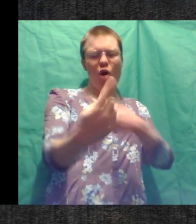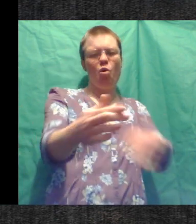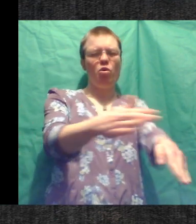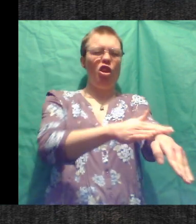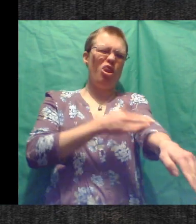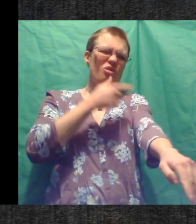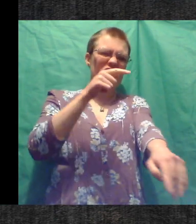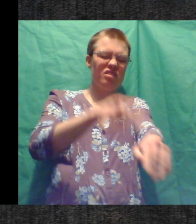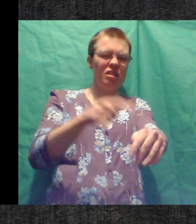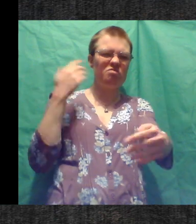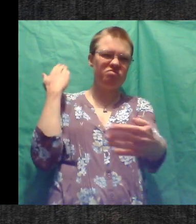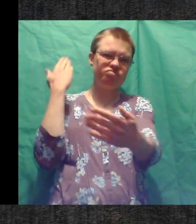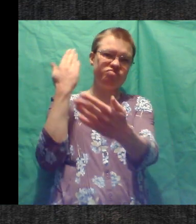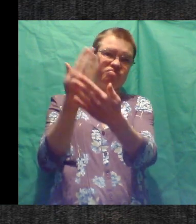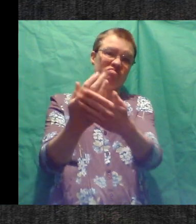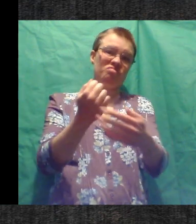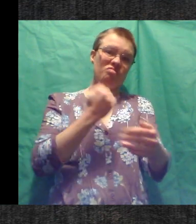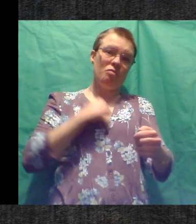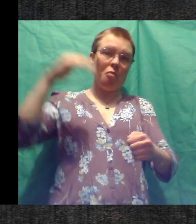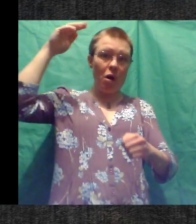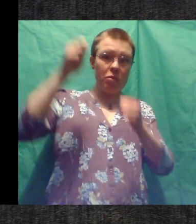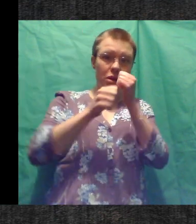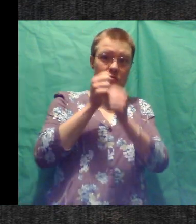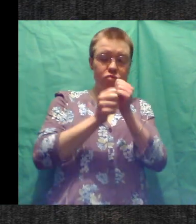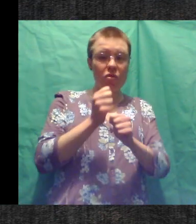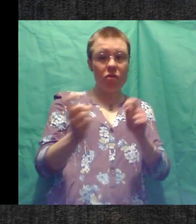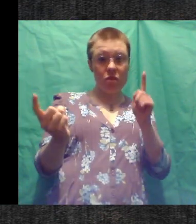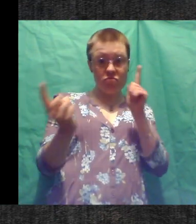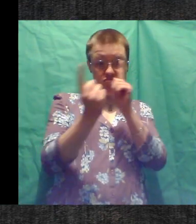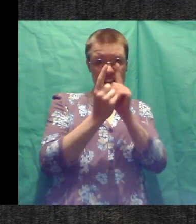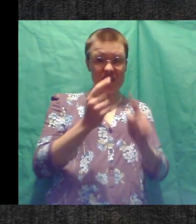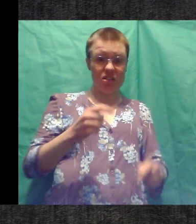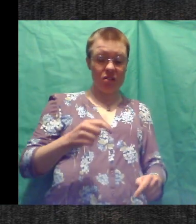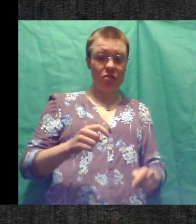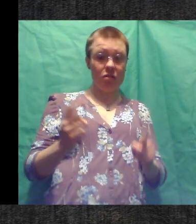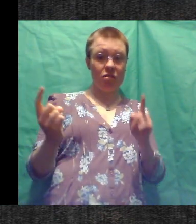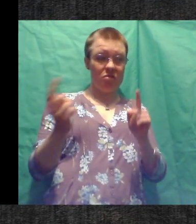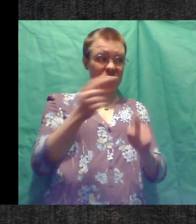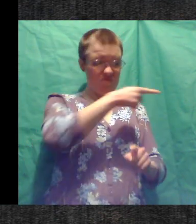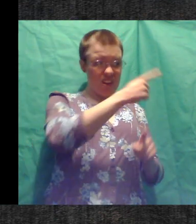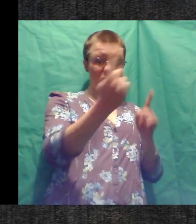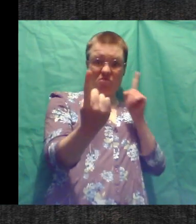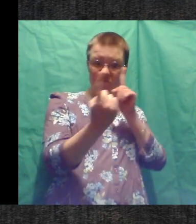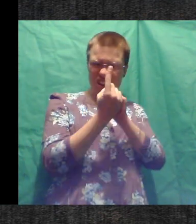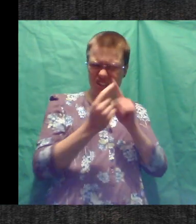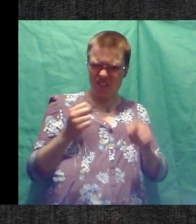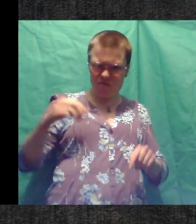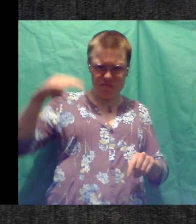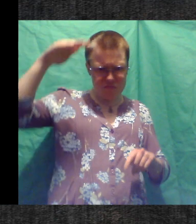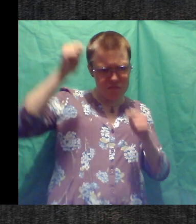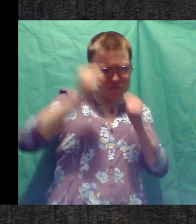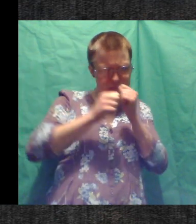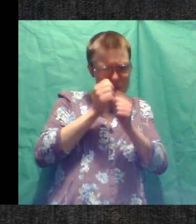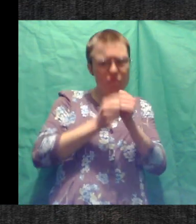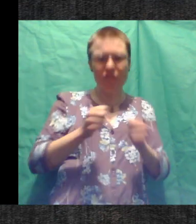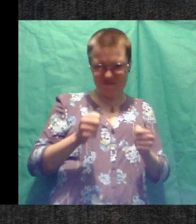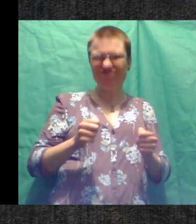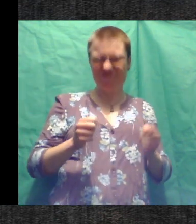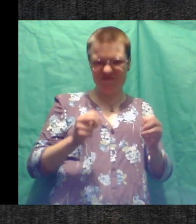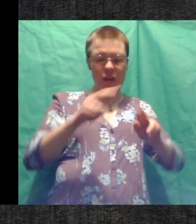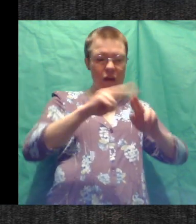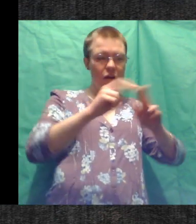I was alone for so long, until I met my big brother. And him. Your big